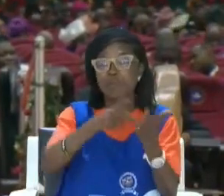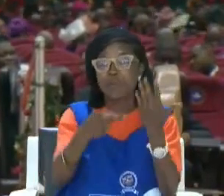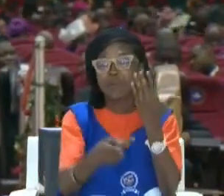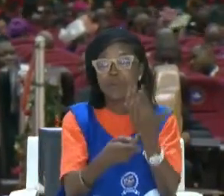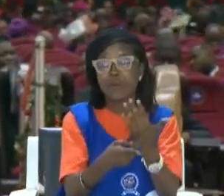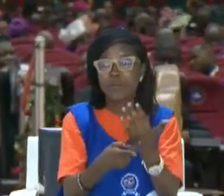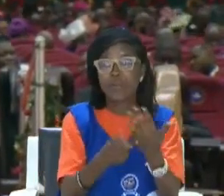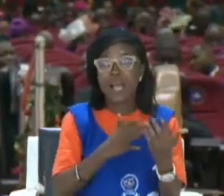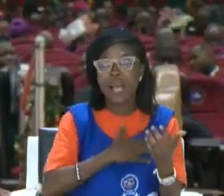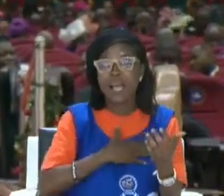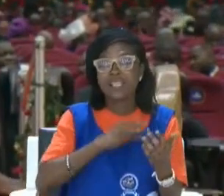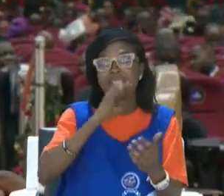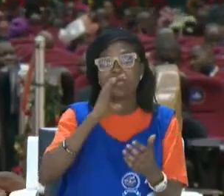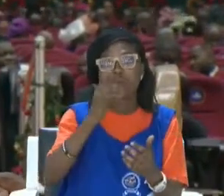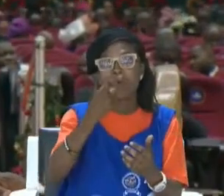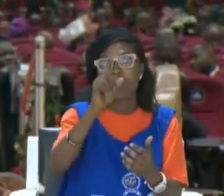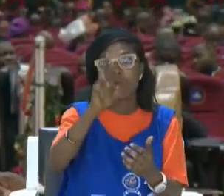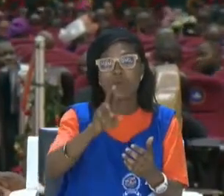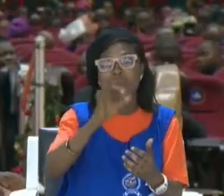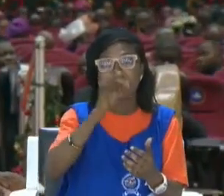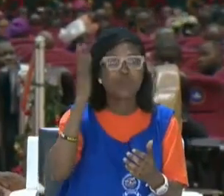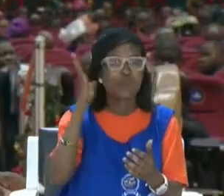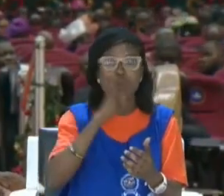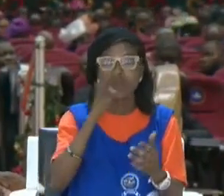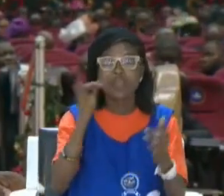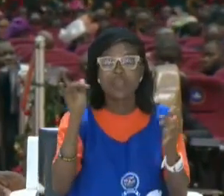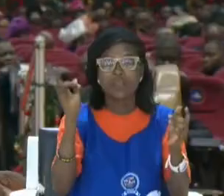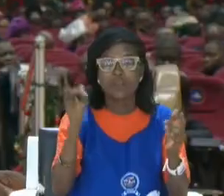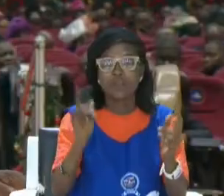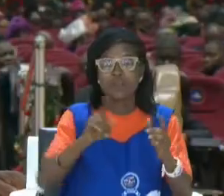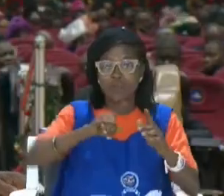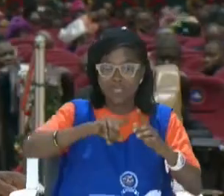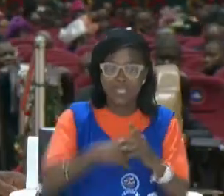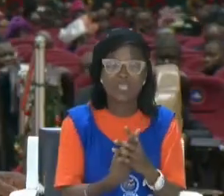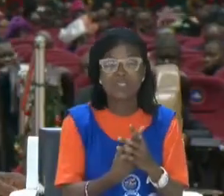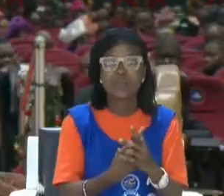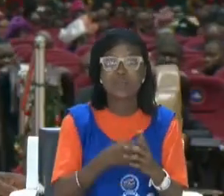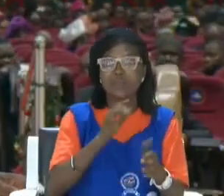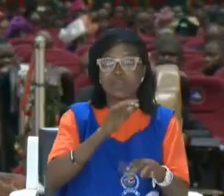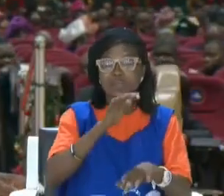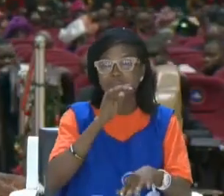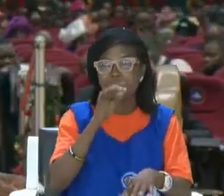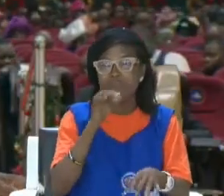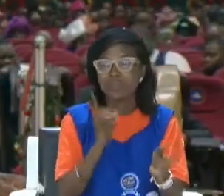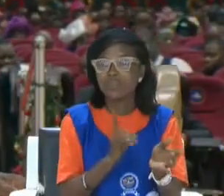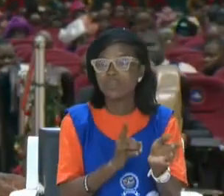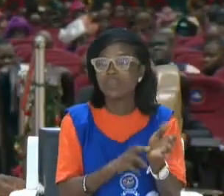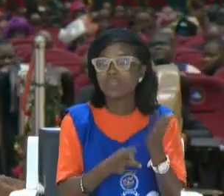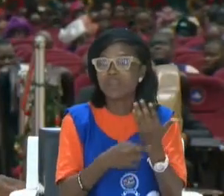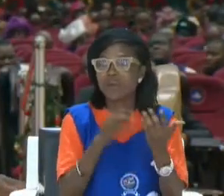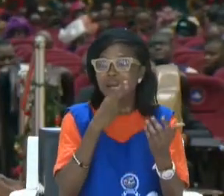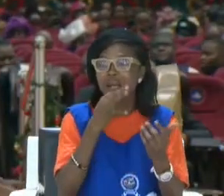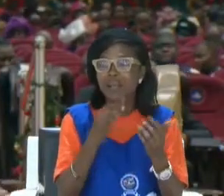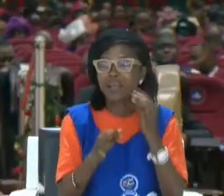And the Congress begins from December the 9th and throughout the week.